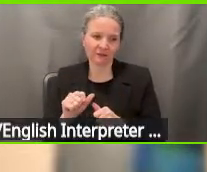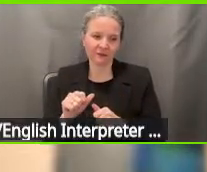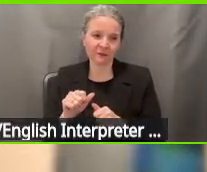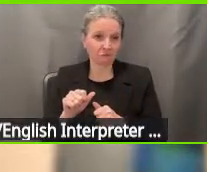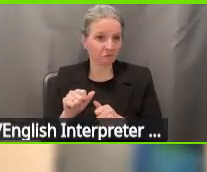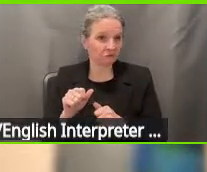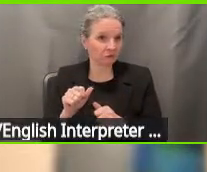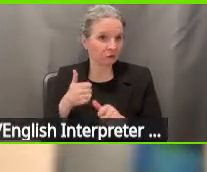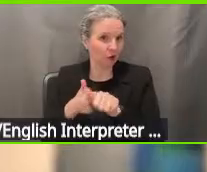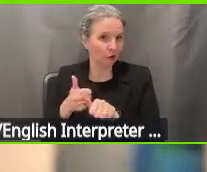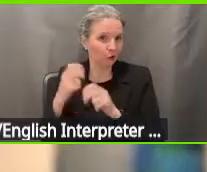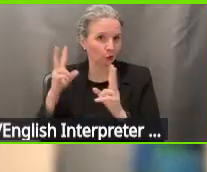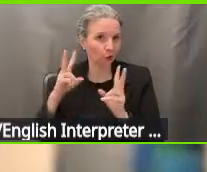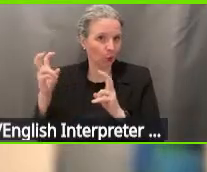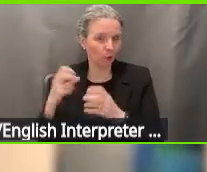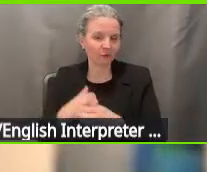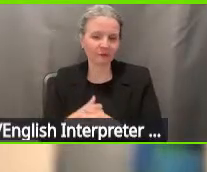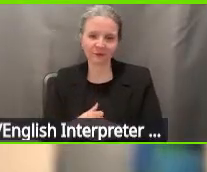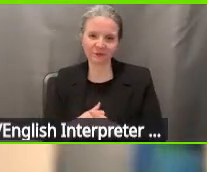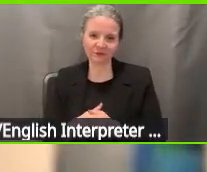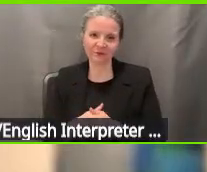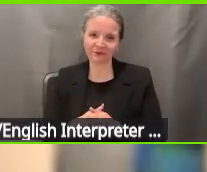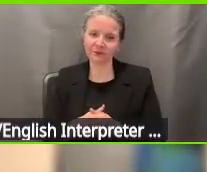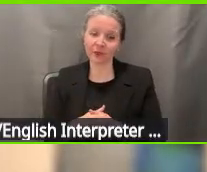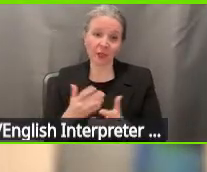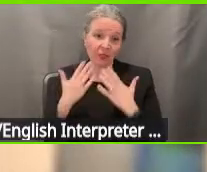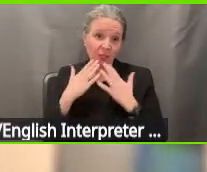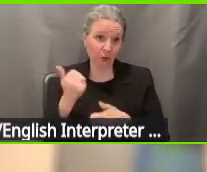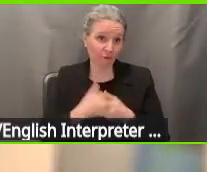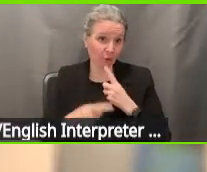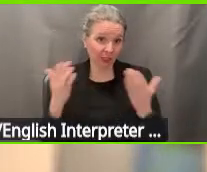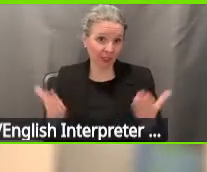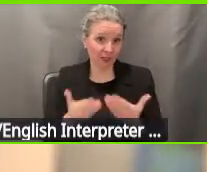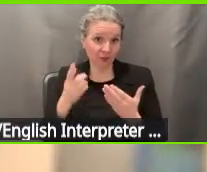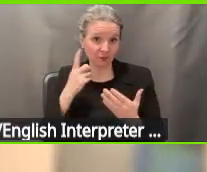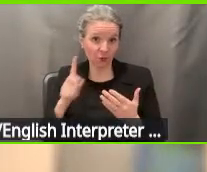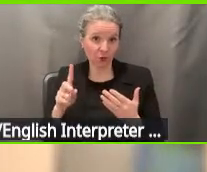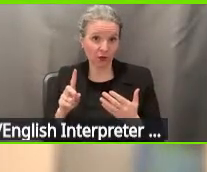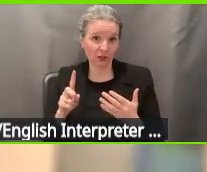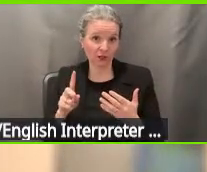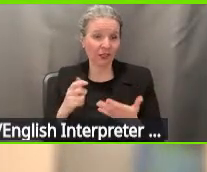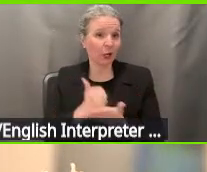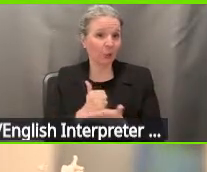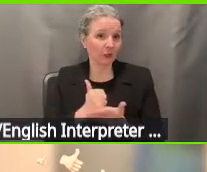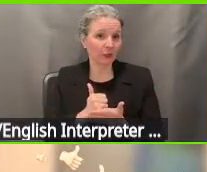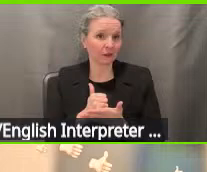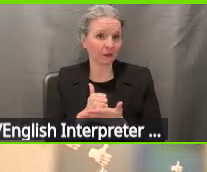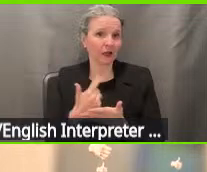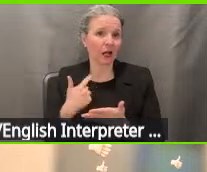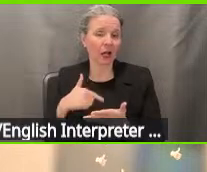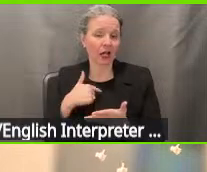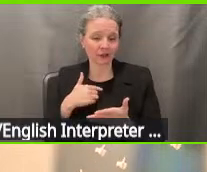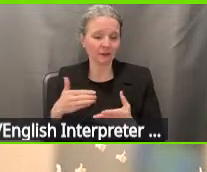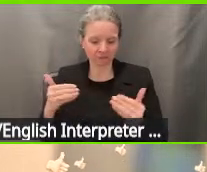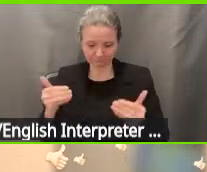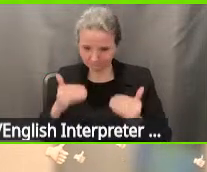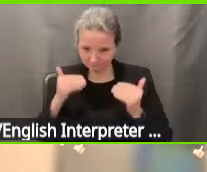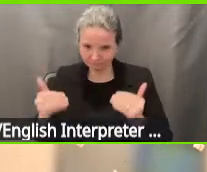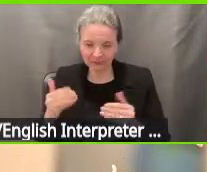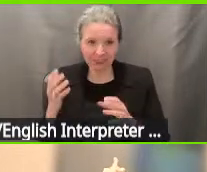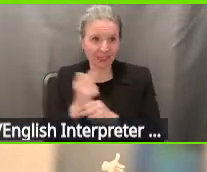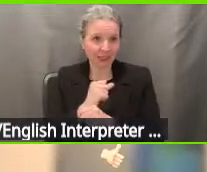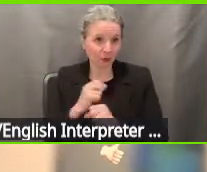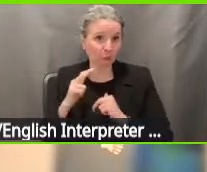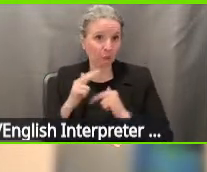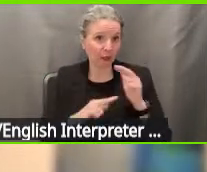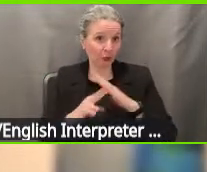those that quote. But thank you everyone here for helping us move down the path of getting to build a bridge,